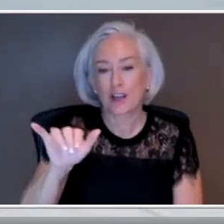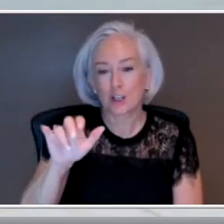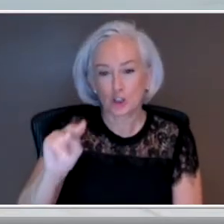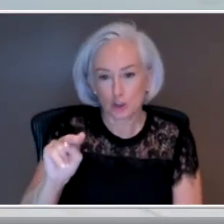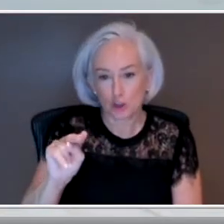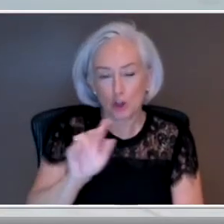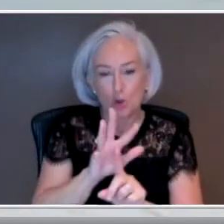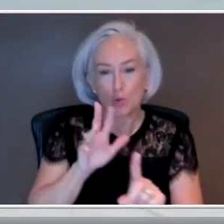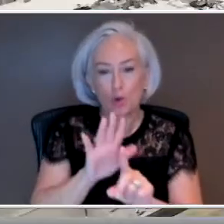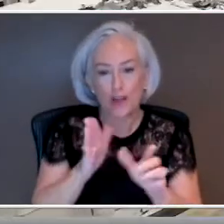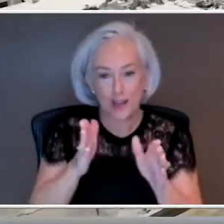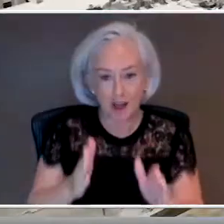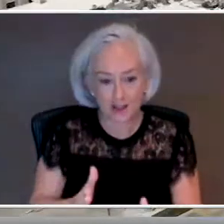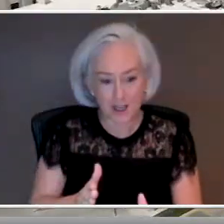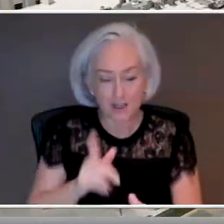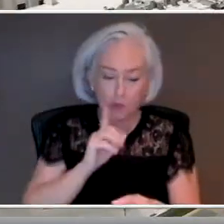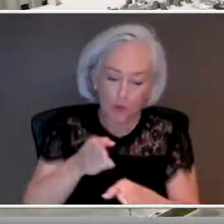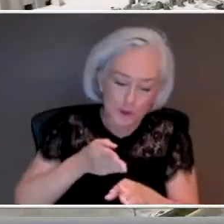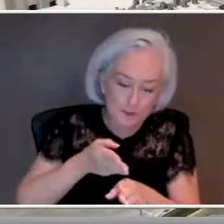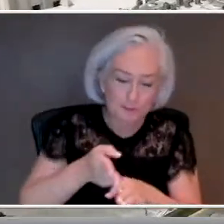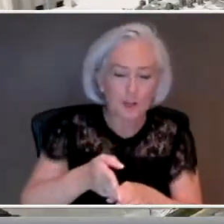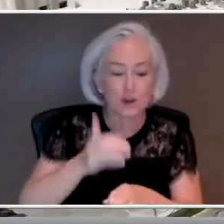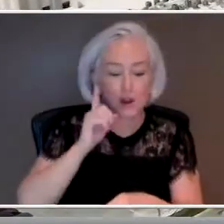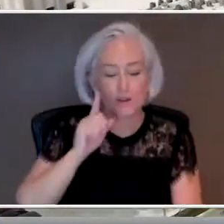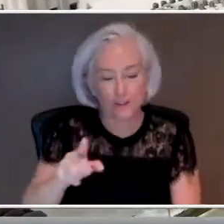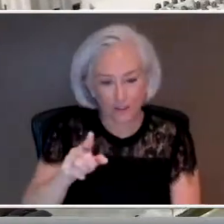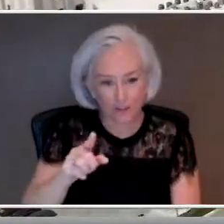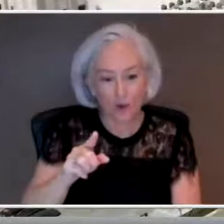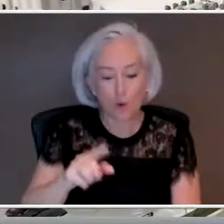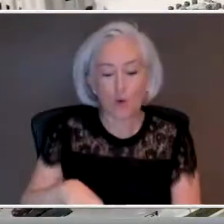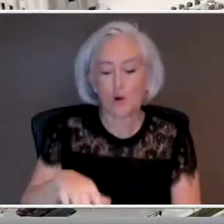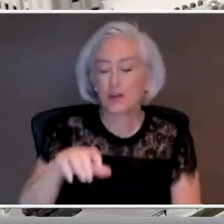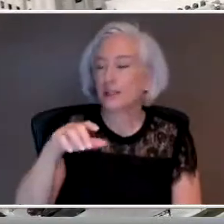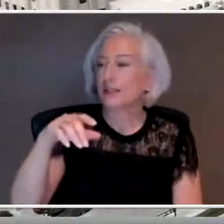artery embolization, that makes a lot of sense to me.